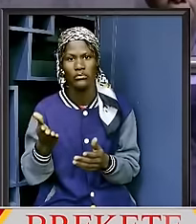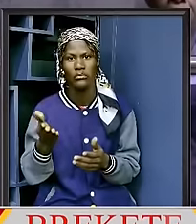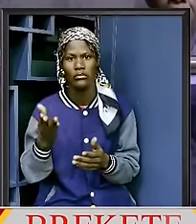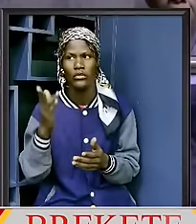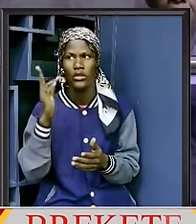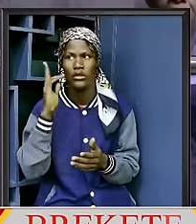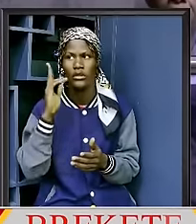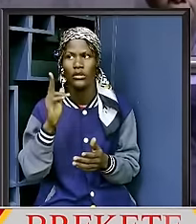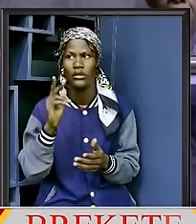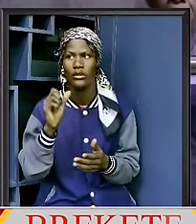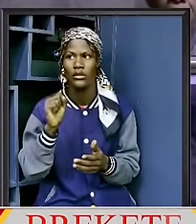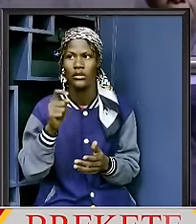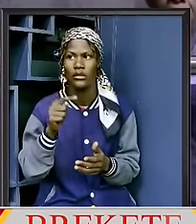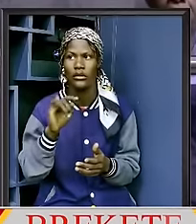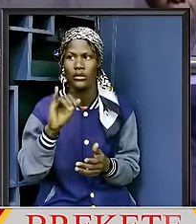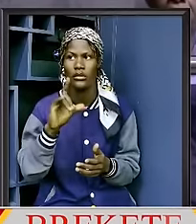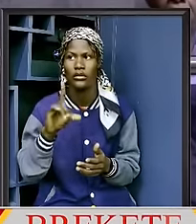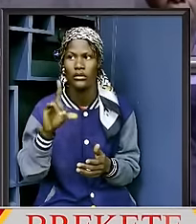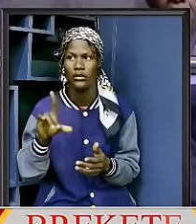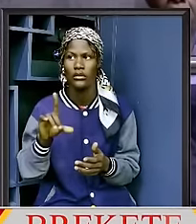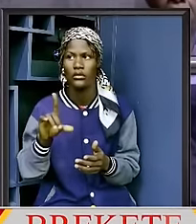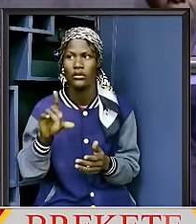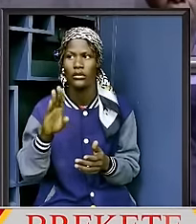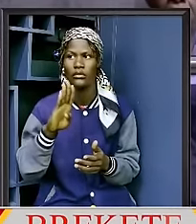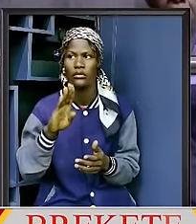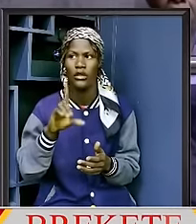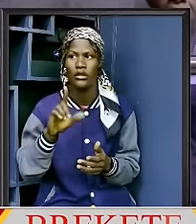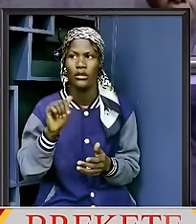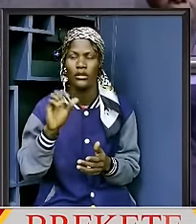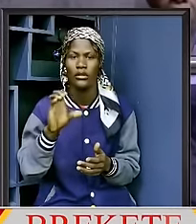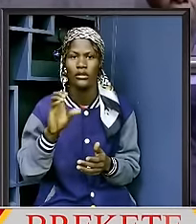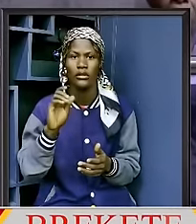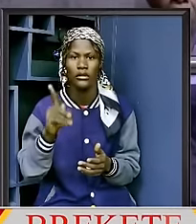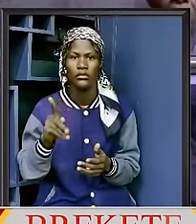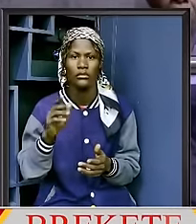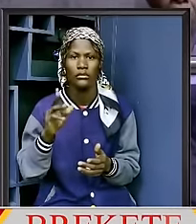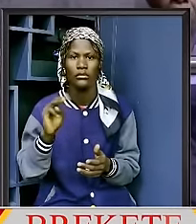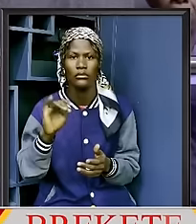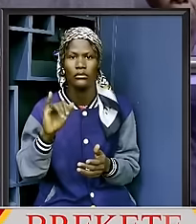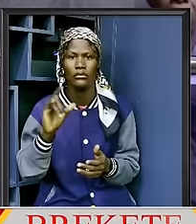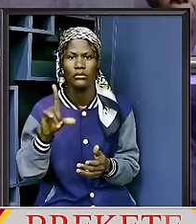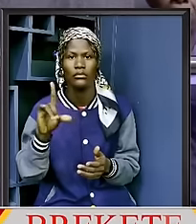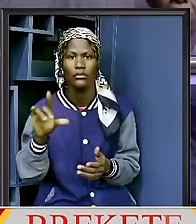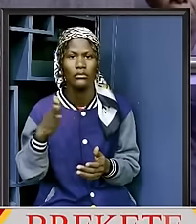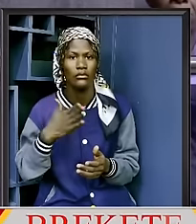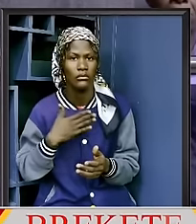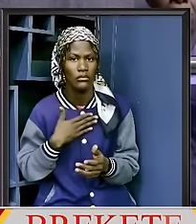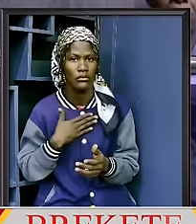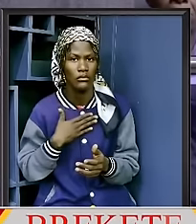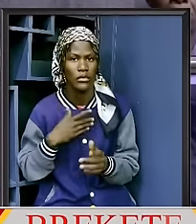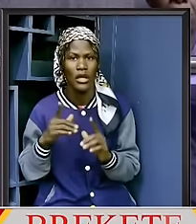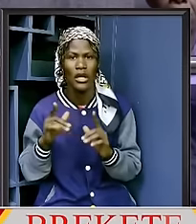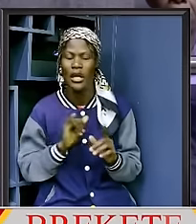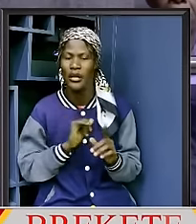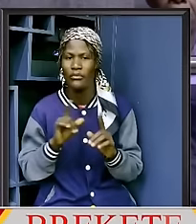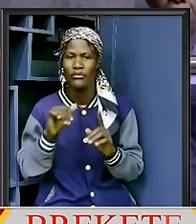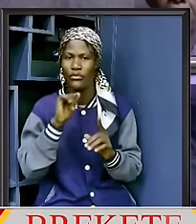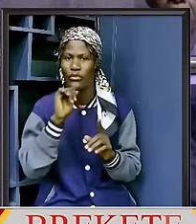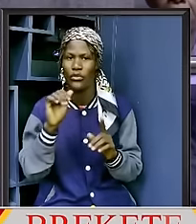me. That if I did not produce all the money under me, this and this. And I said, daddy, I'm not with any of your